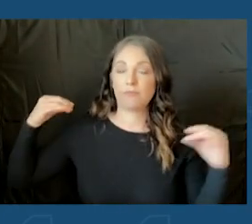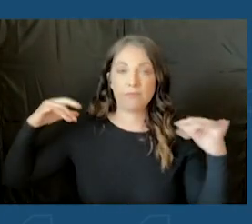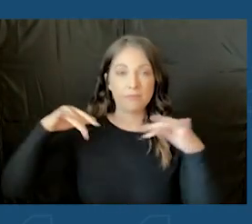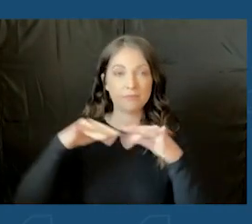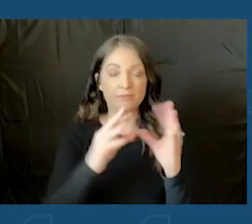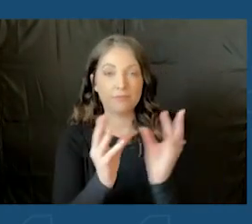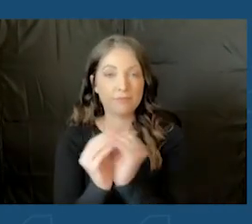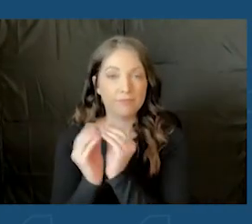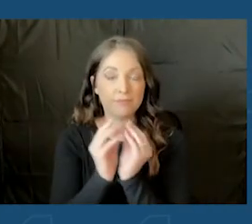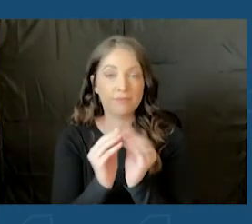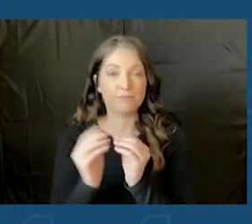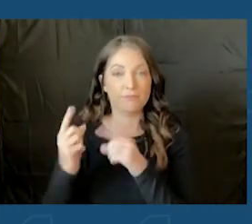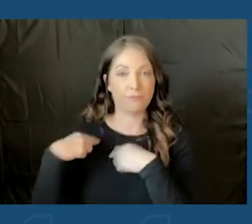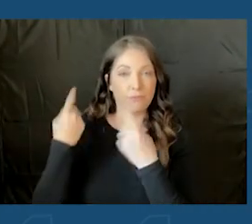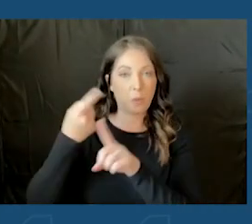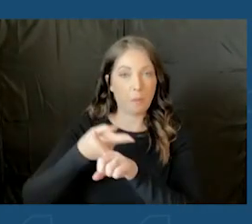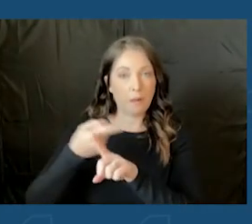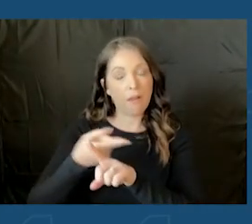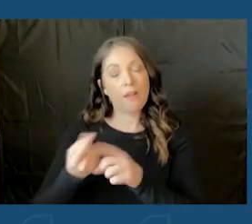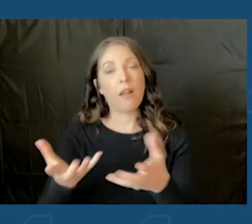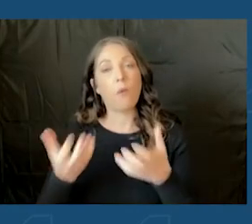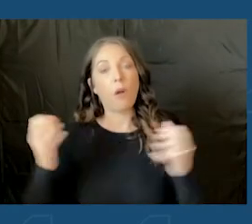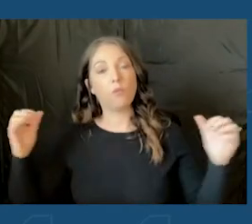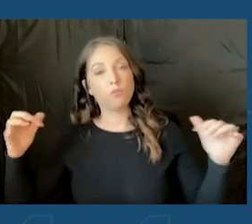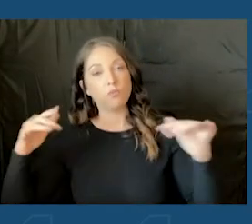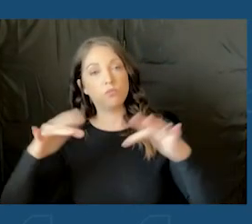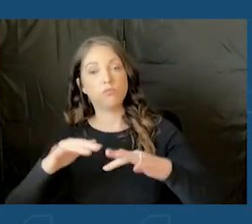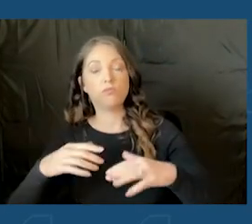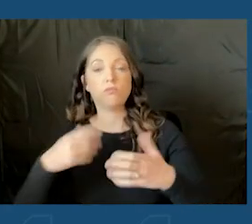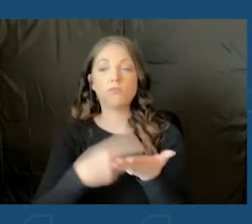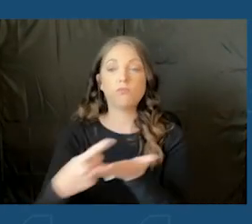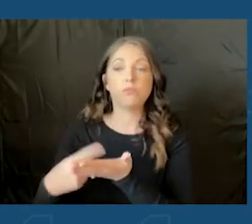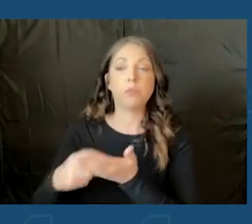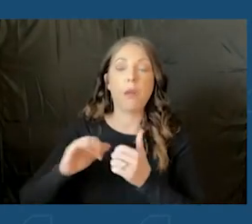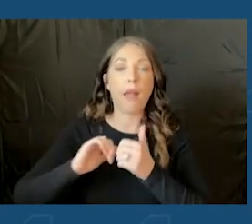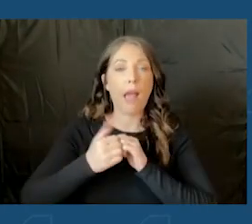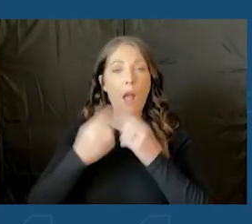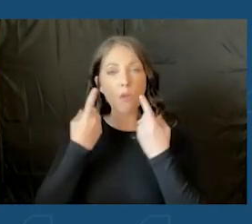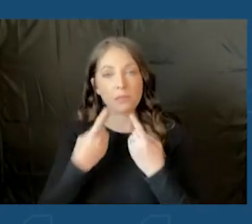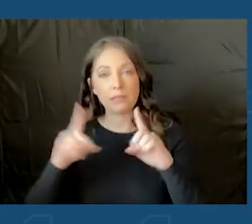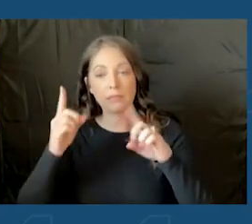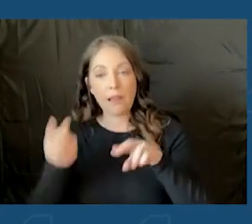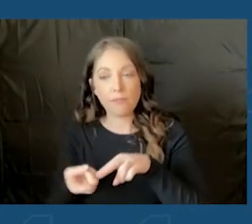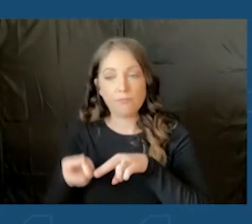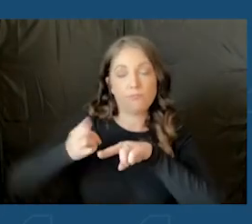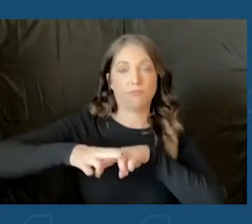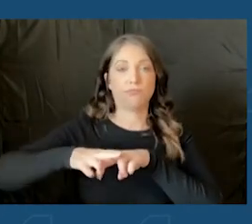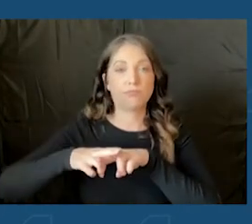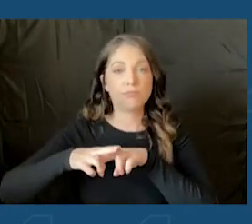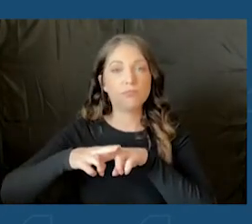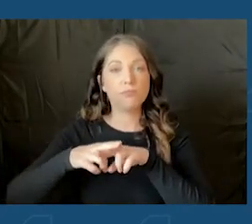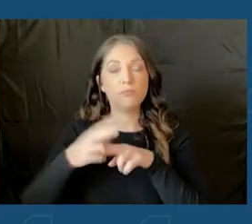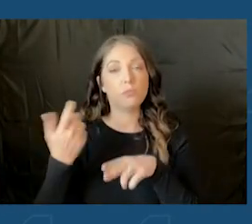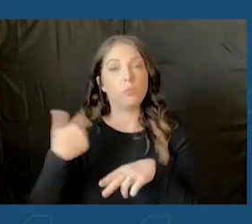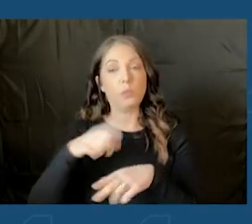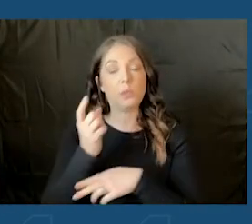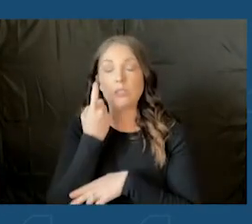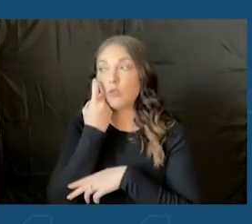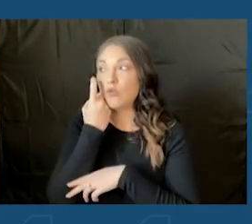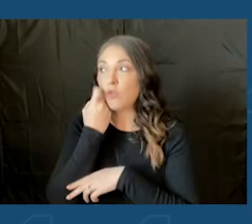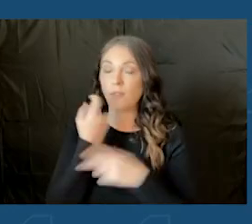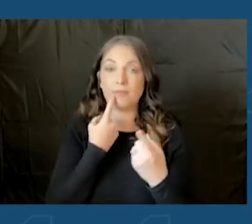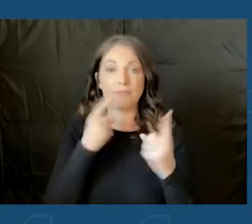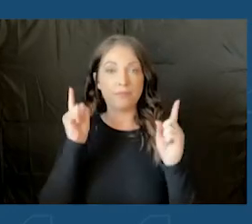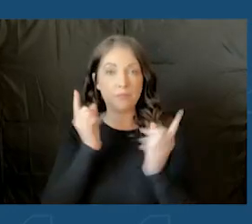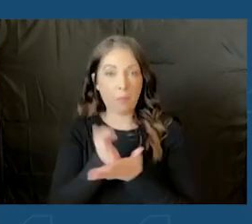together and talk about how we will build on the successes that we just achieved through the budget process and with the conclusion